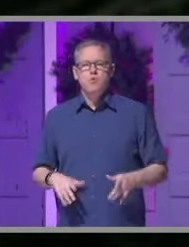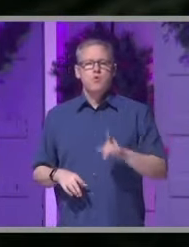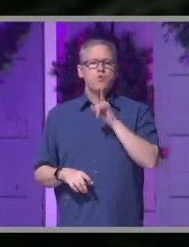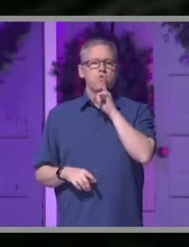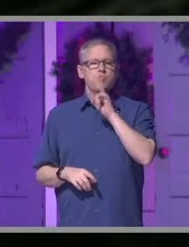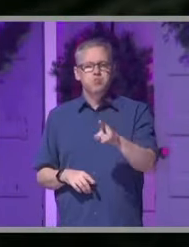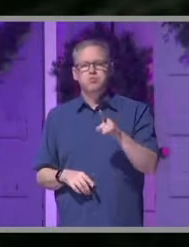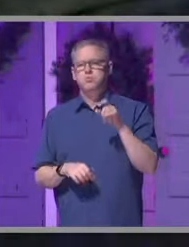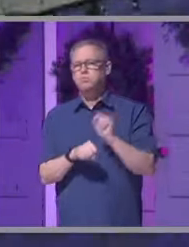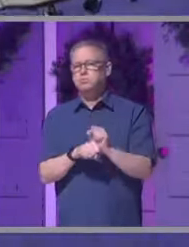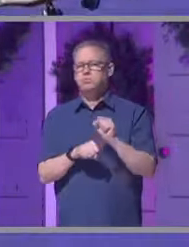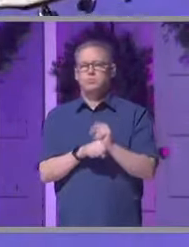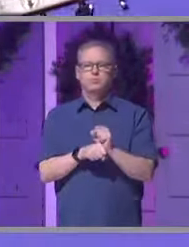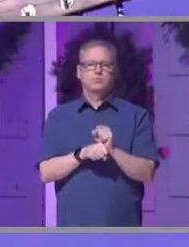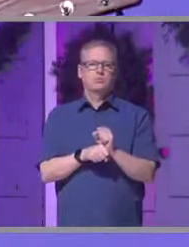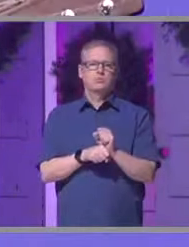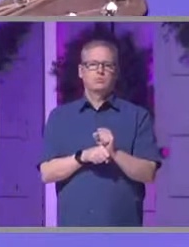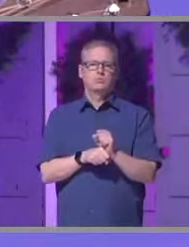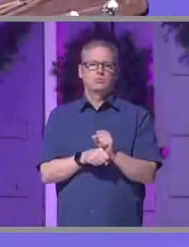joy.